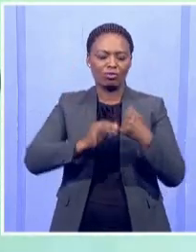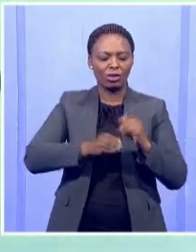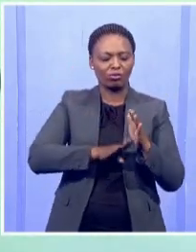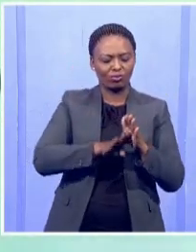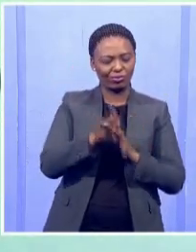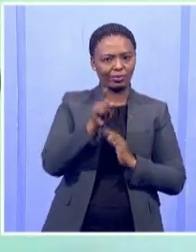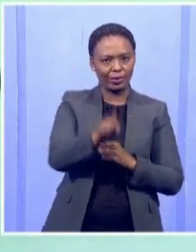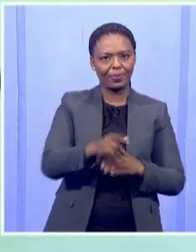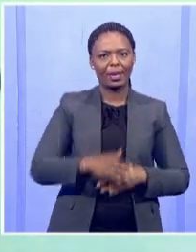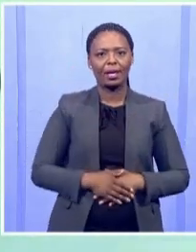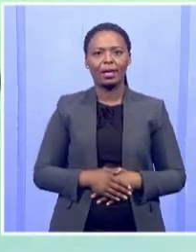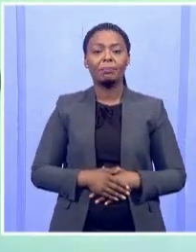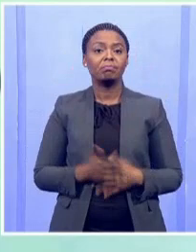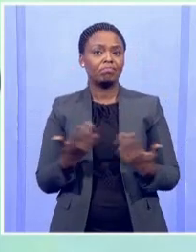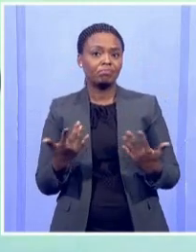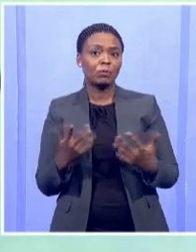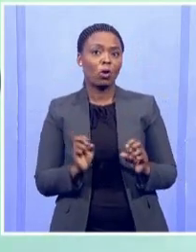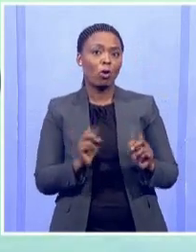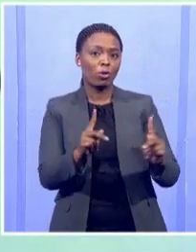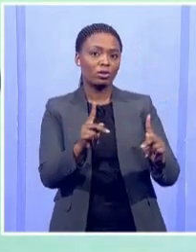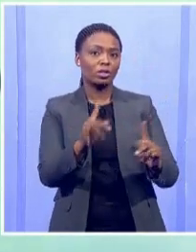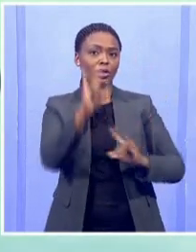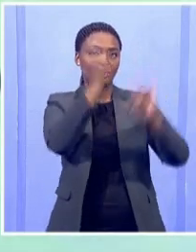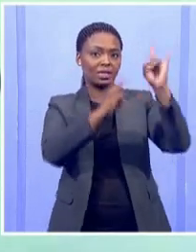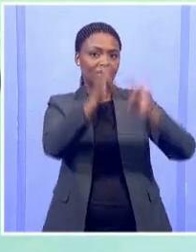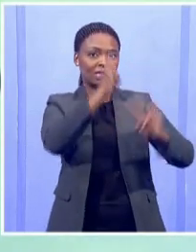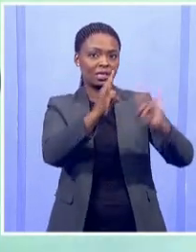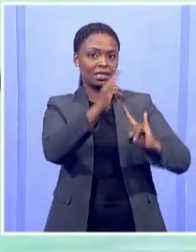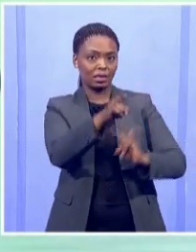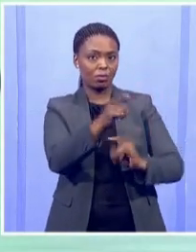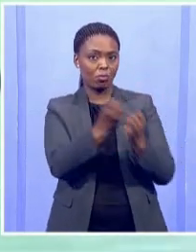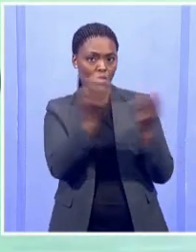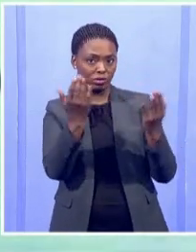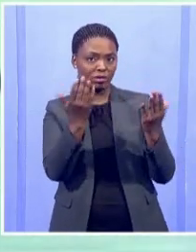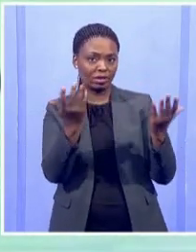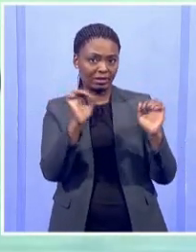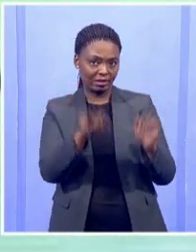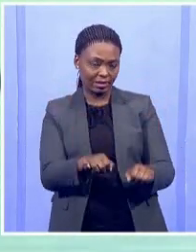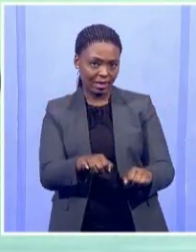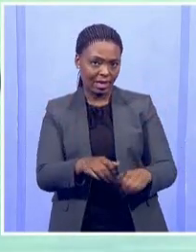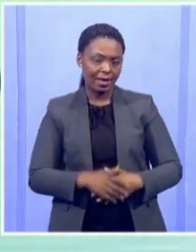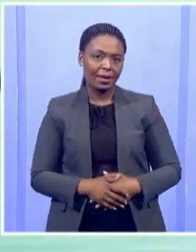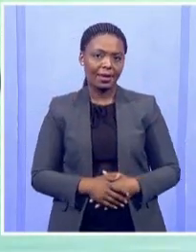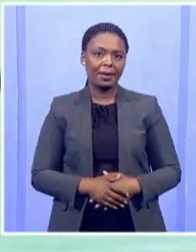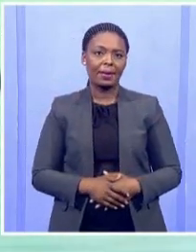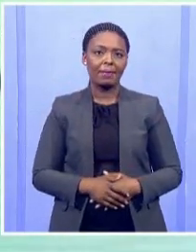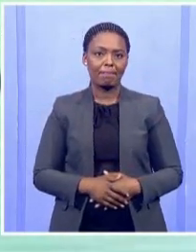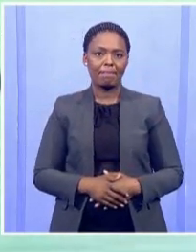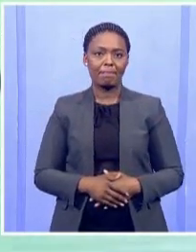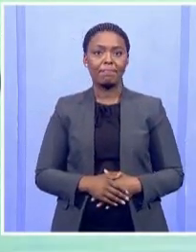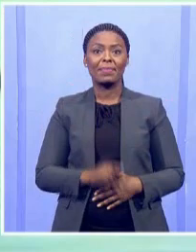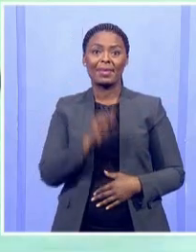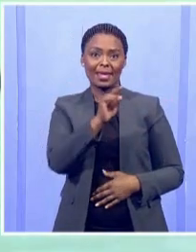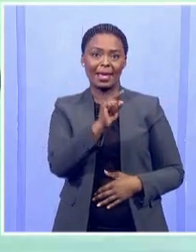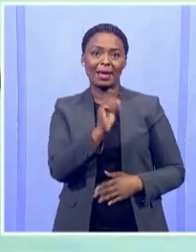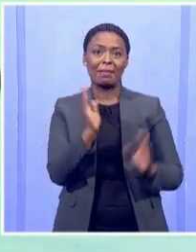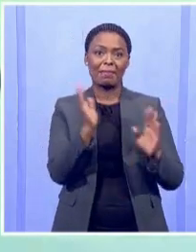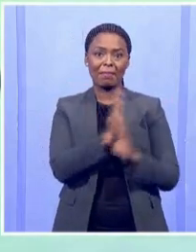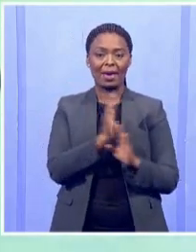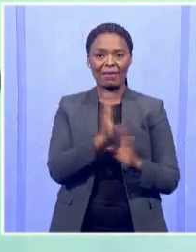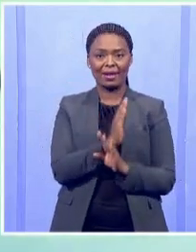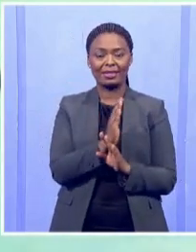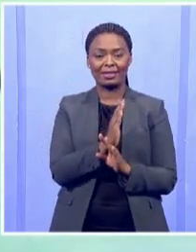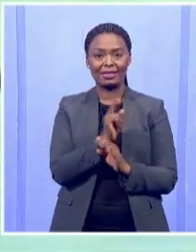lucrative opportunities in the cities with many high-income private patients,